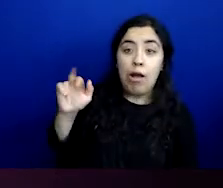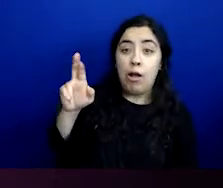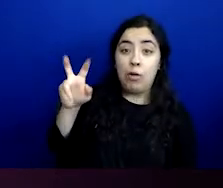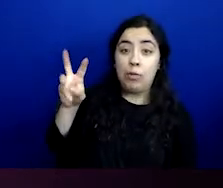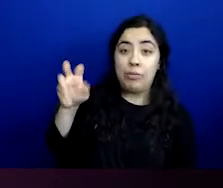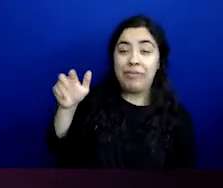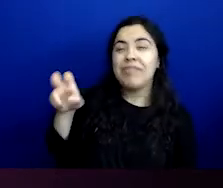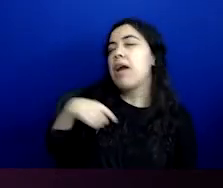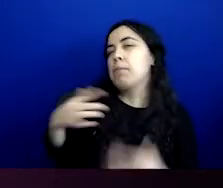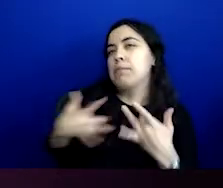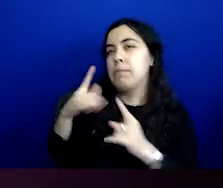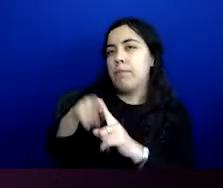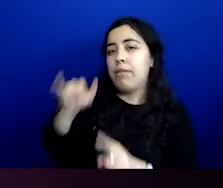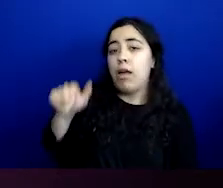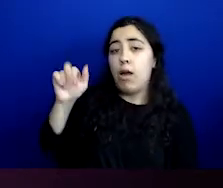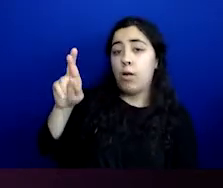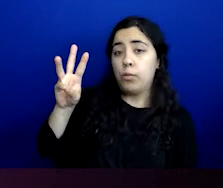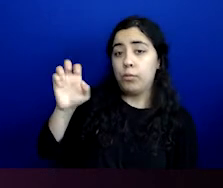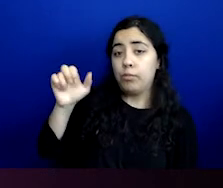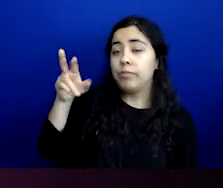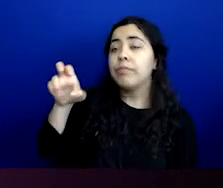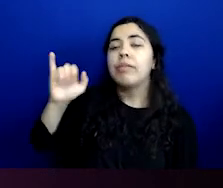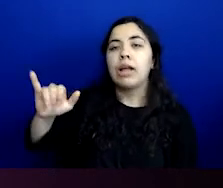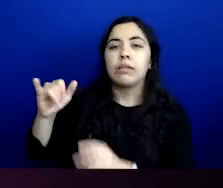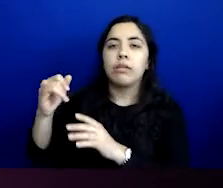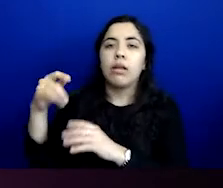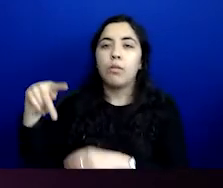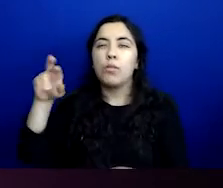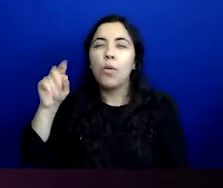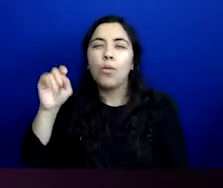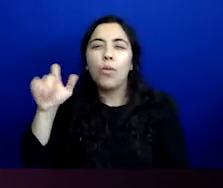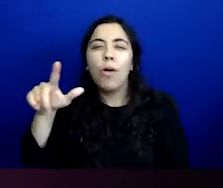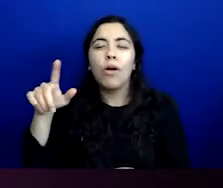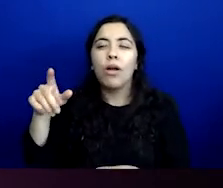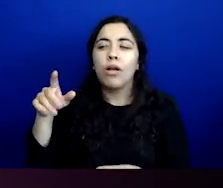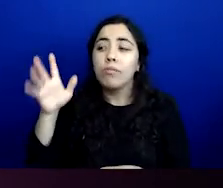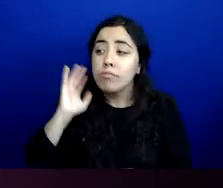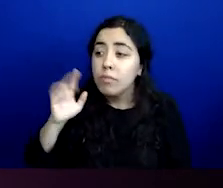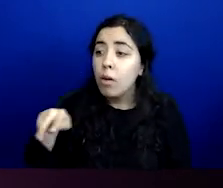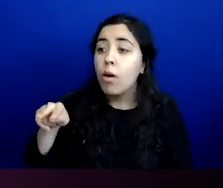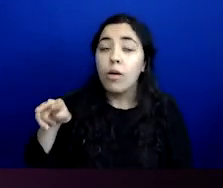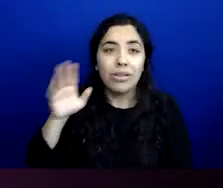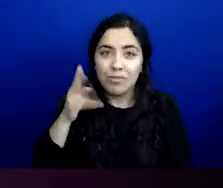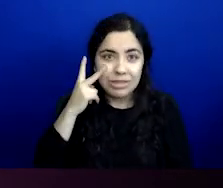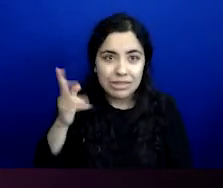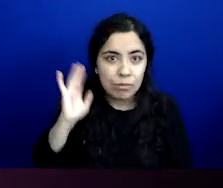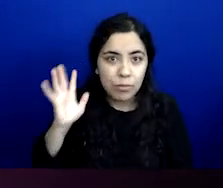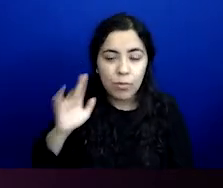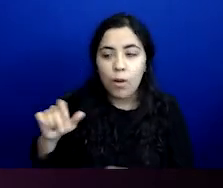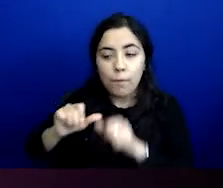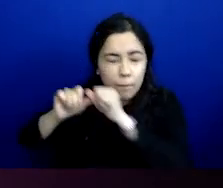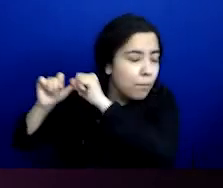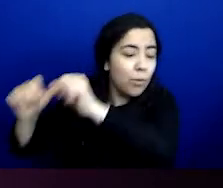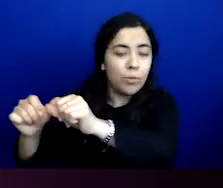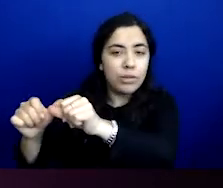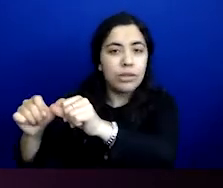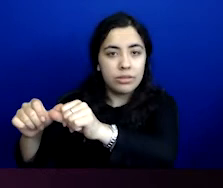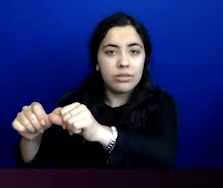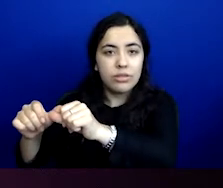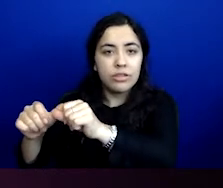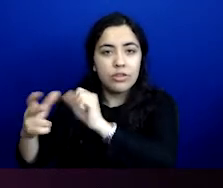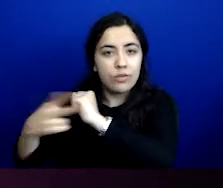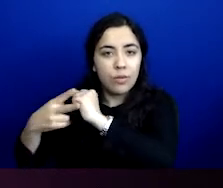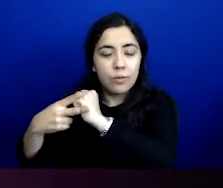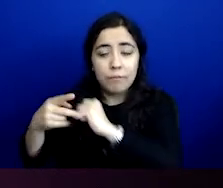Arweave is a protocol that allows something that we've never really seen before, this idea of permanent storage. So if I store something and I pay a single